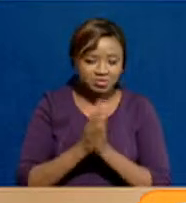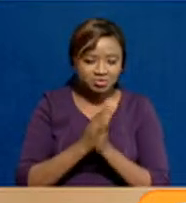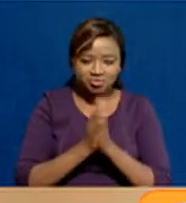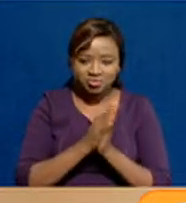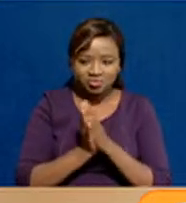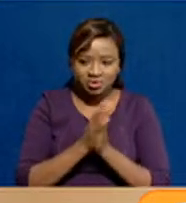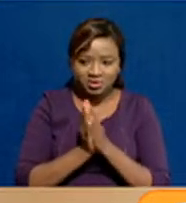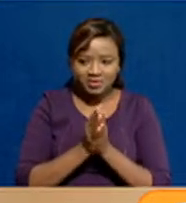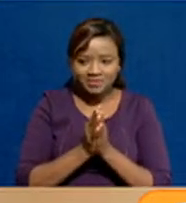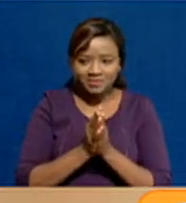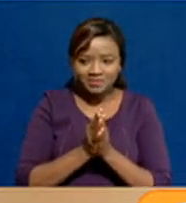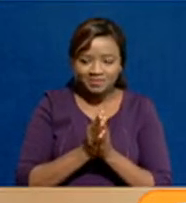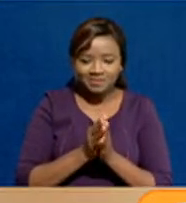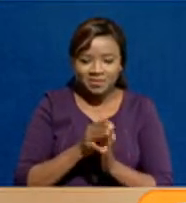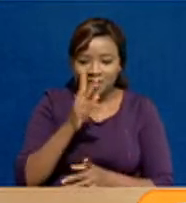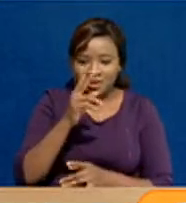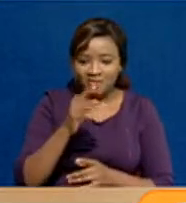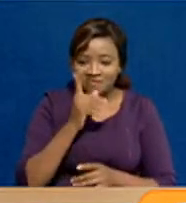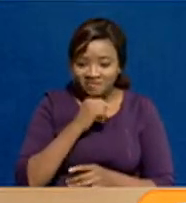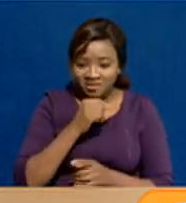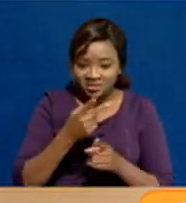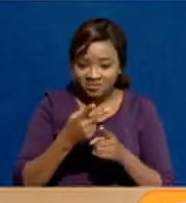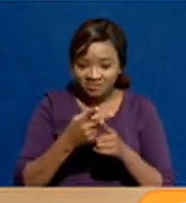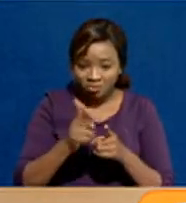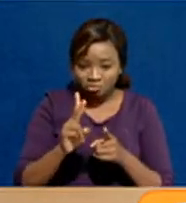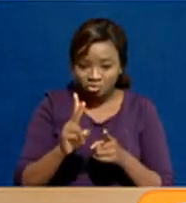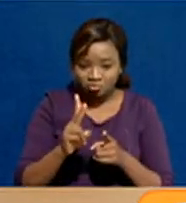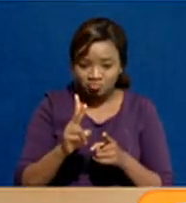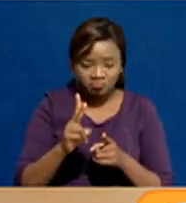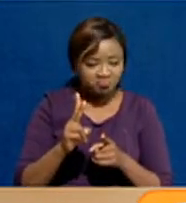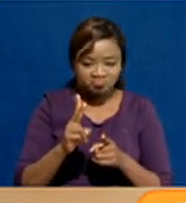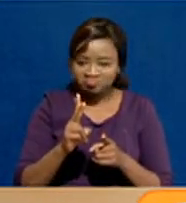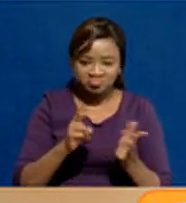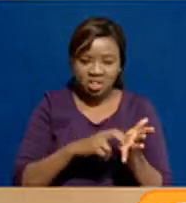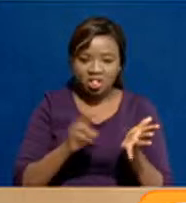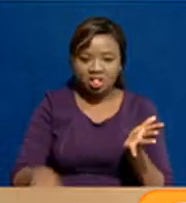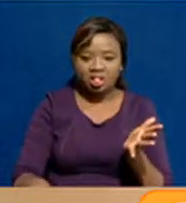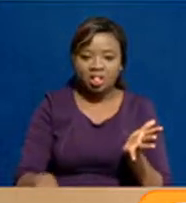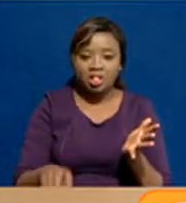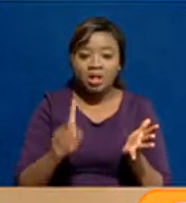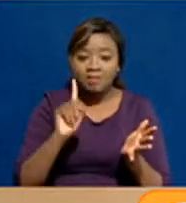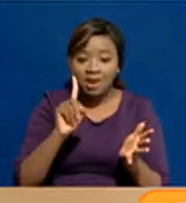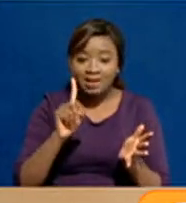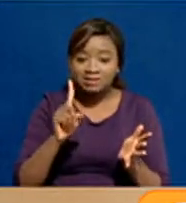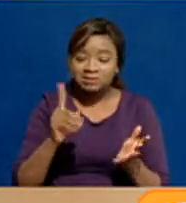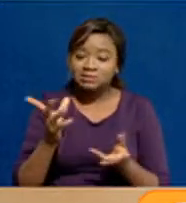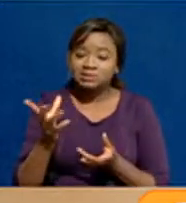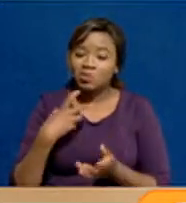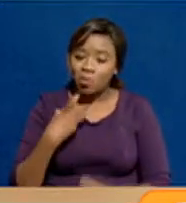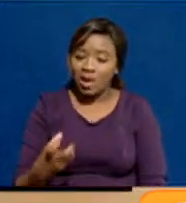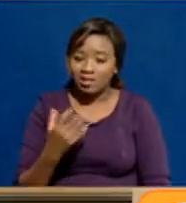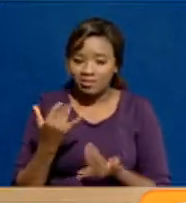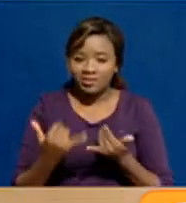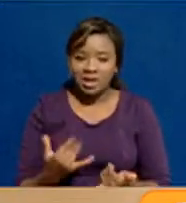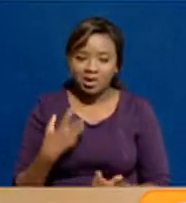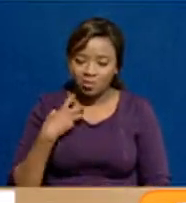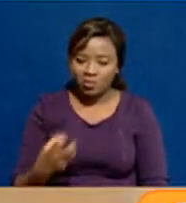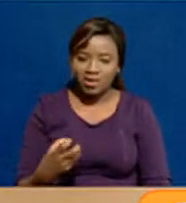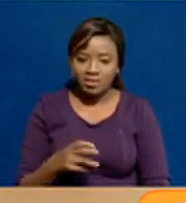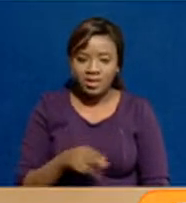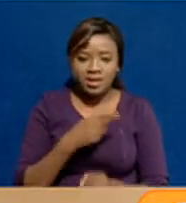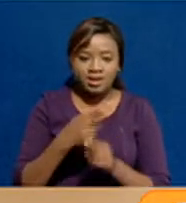Inspiring story of a Form 2 dropout who beat the odds to become a multi-millionaire through dairy farming. Willy